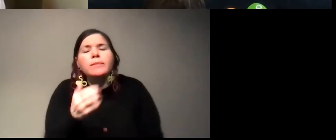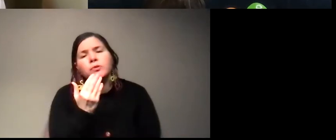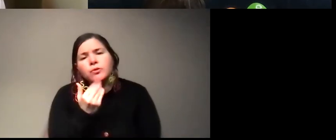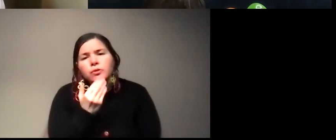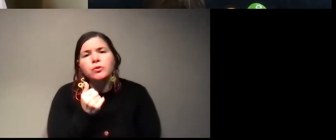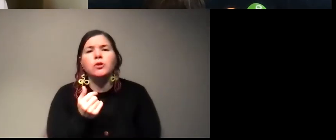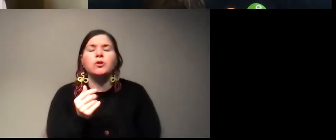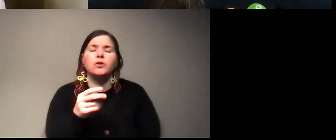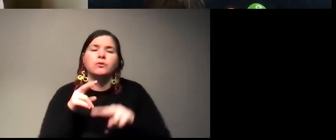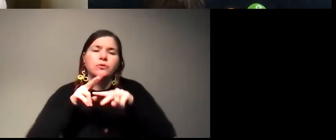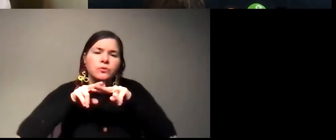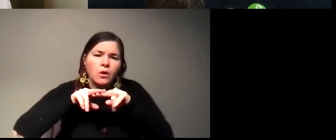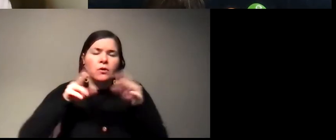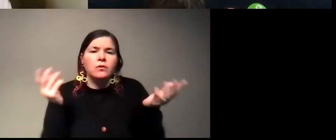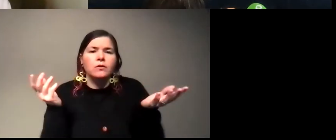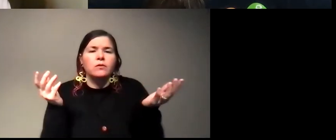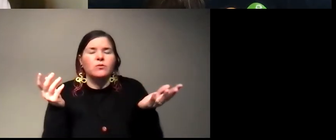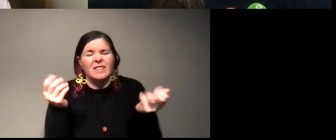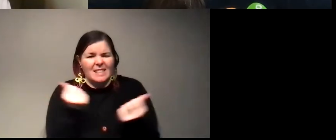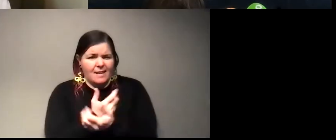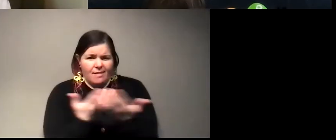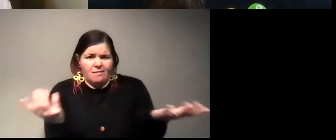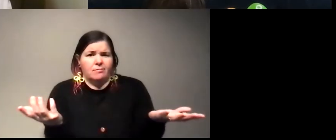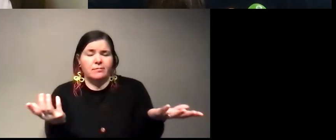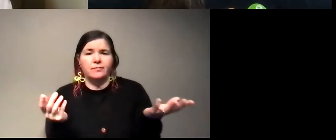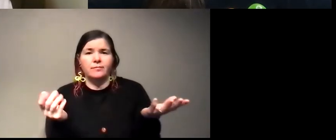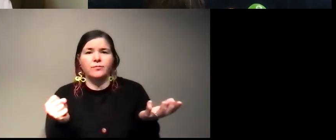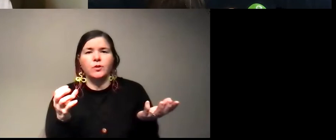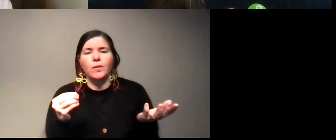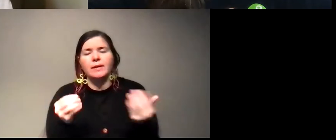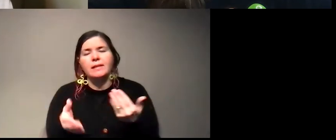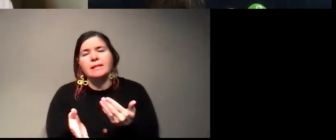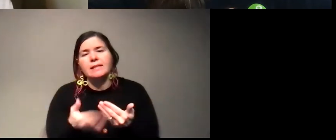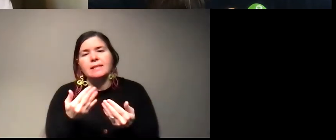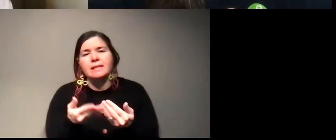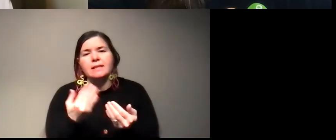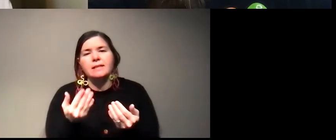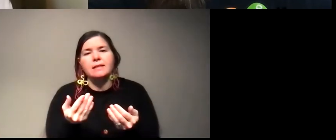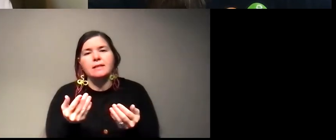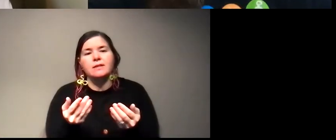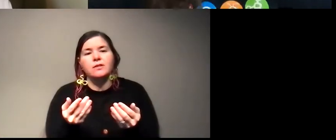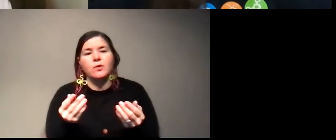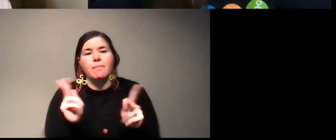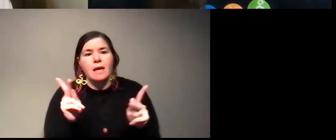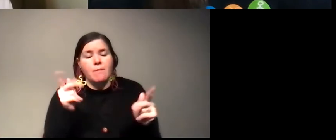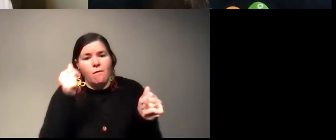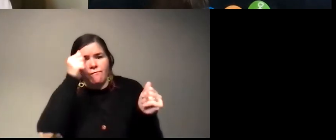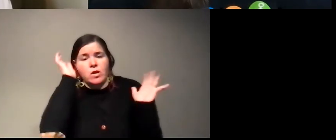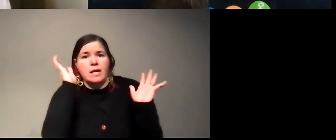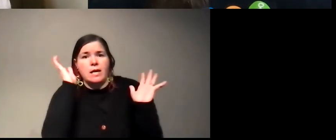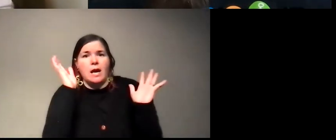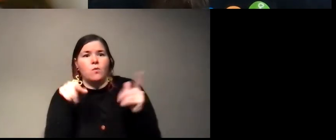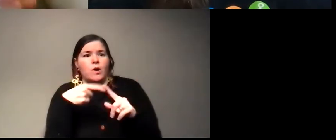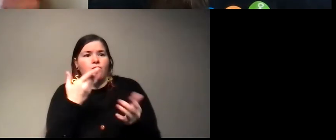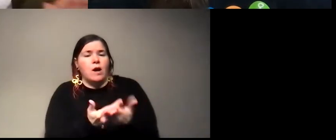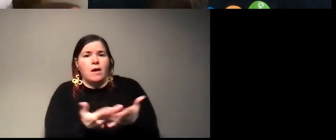be salt, it could be any other white powder. So it's easier to elicit panic that way. So it is also like the panic factor.